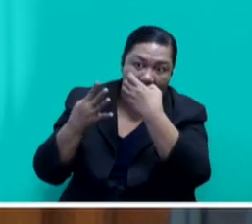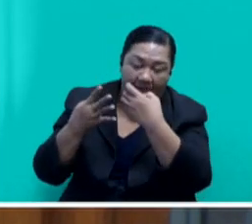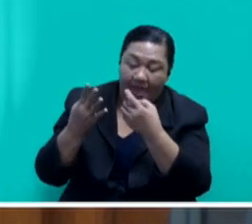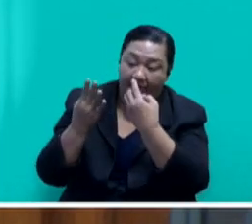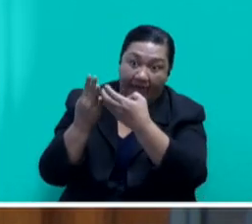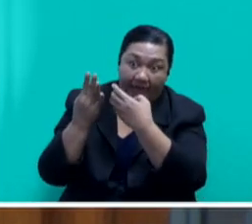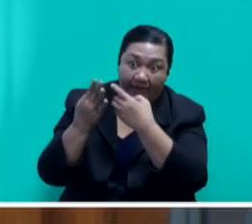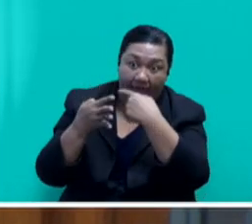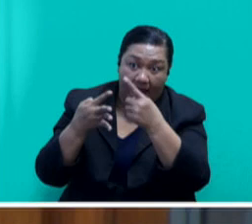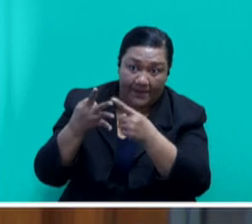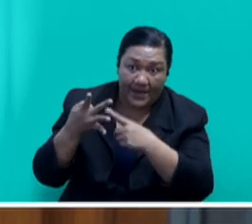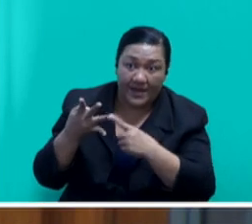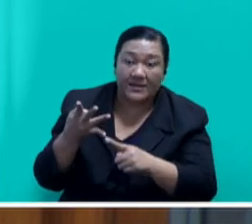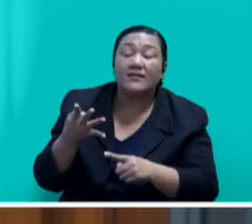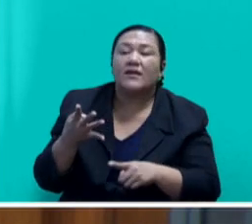disintegrated and